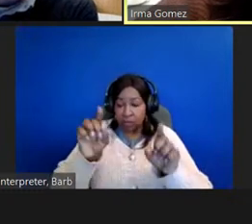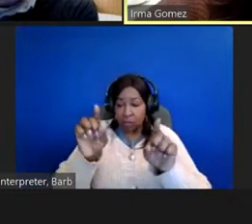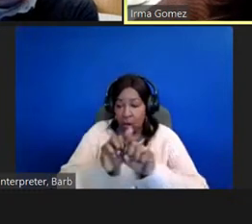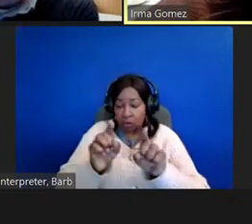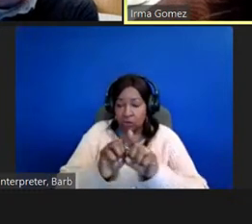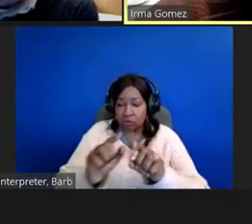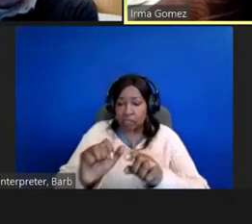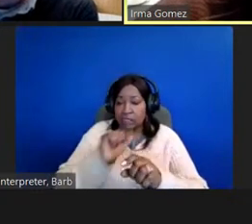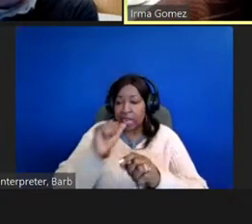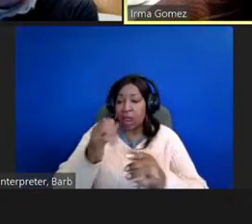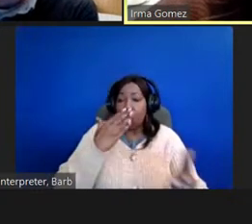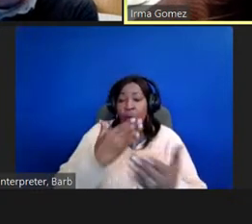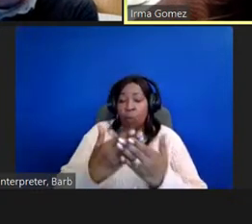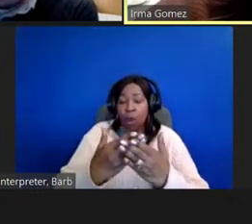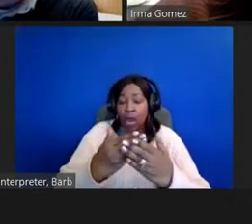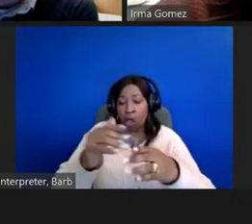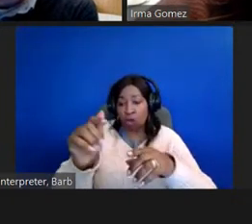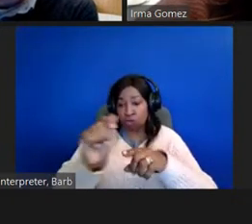well trained,